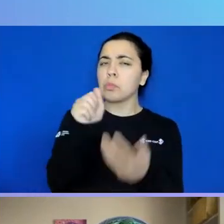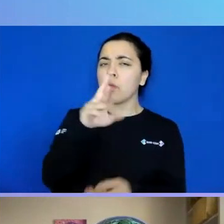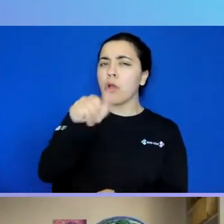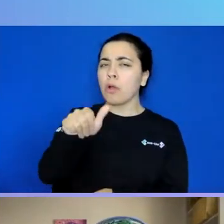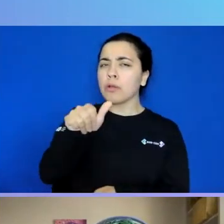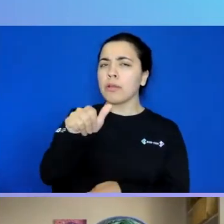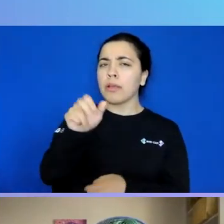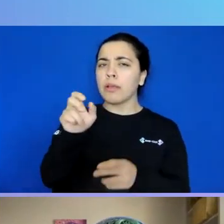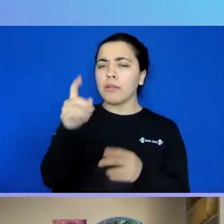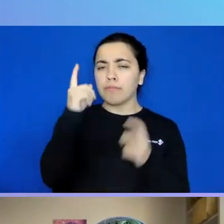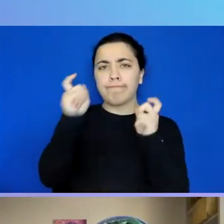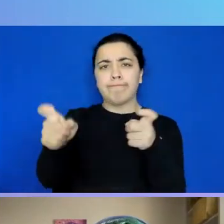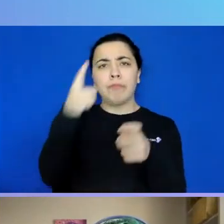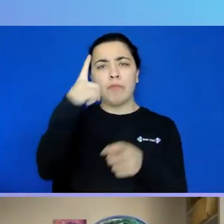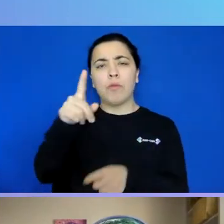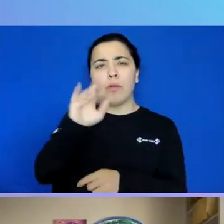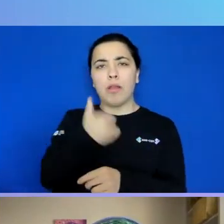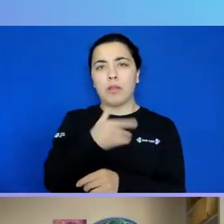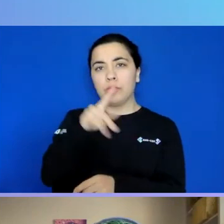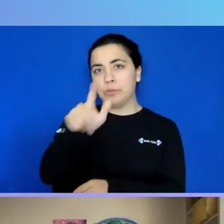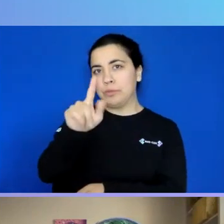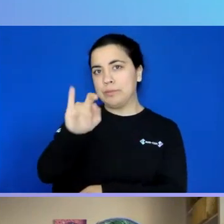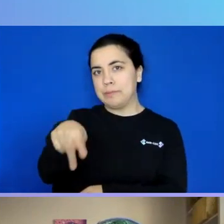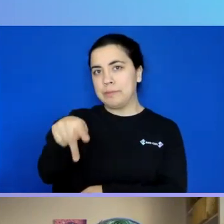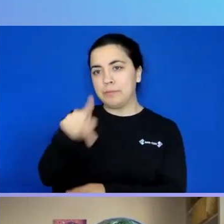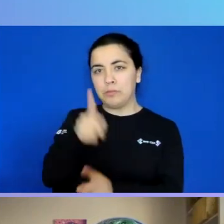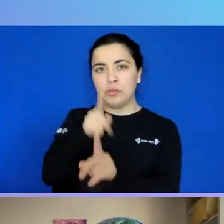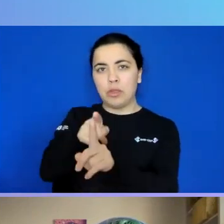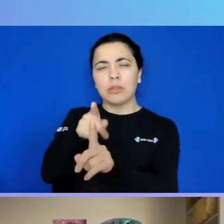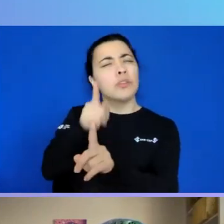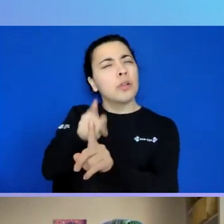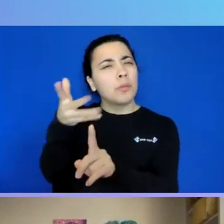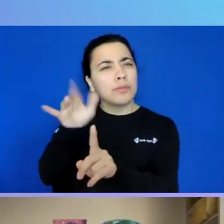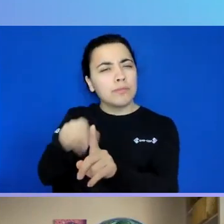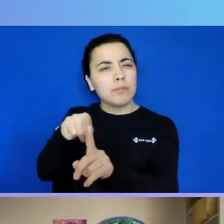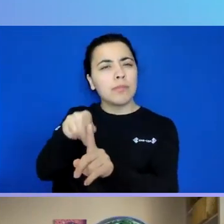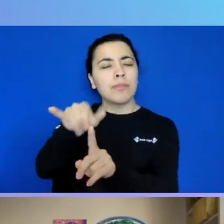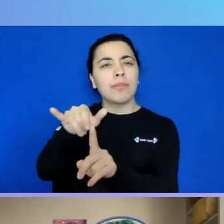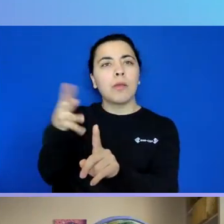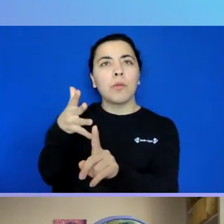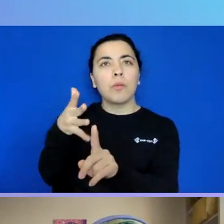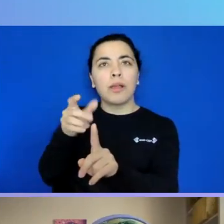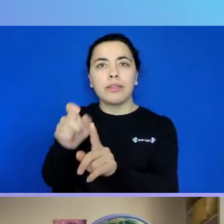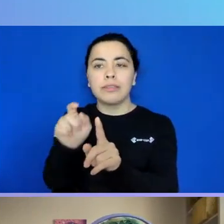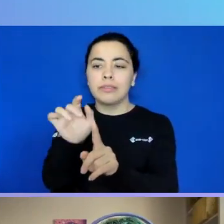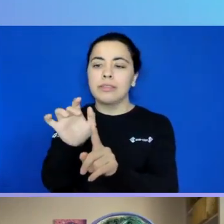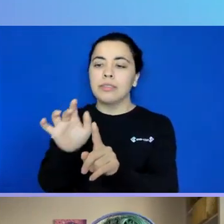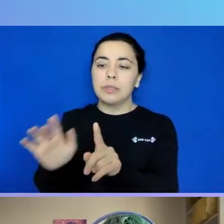on the target element of our tooltip. So the target would be the element that triggers the tooltip.